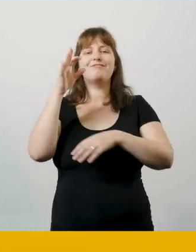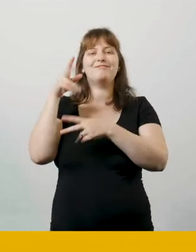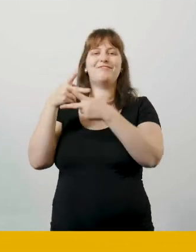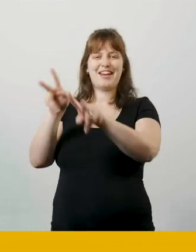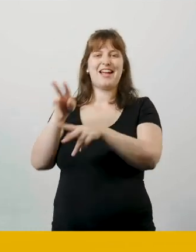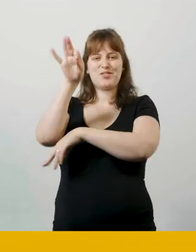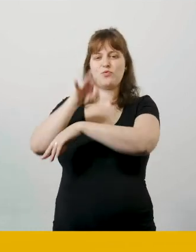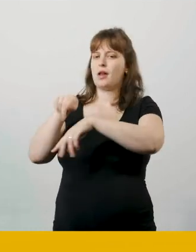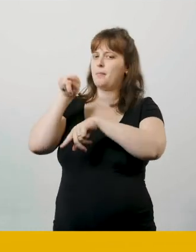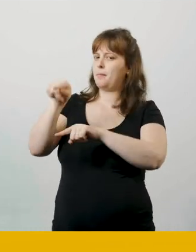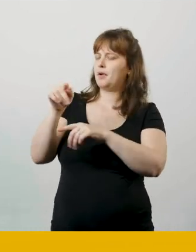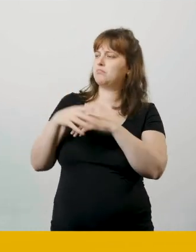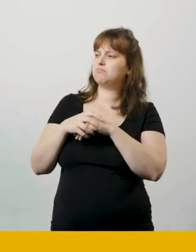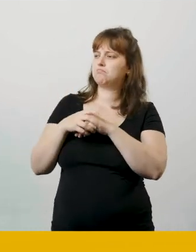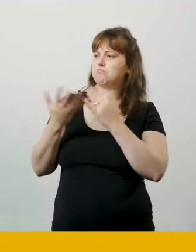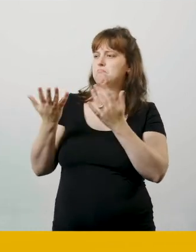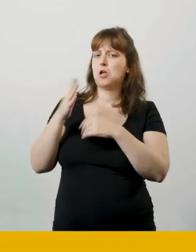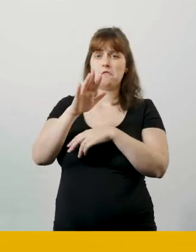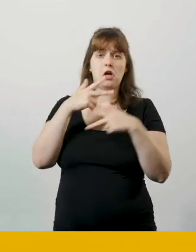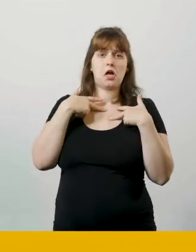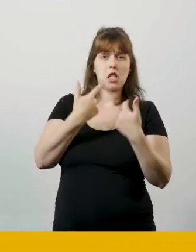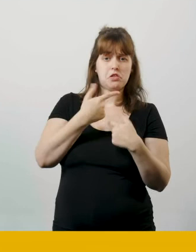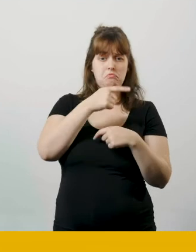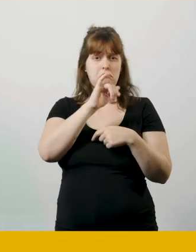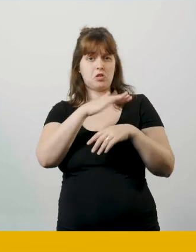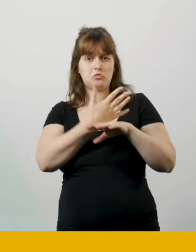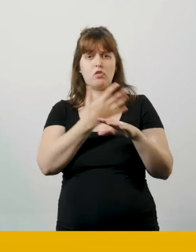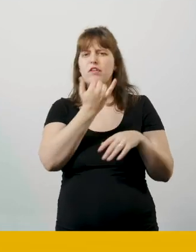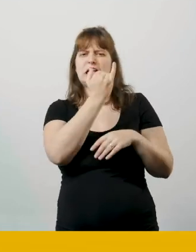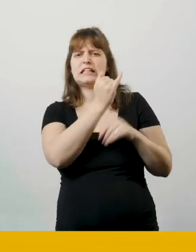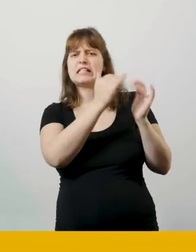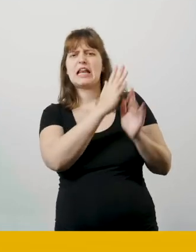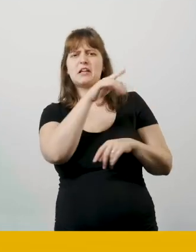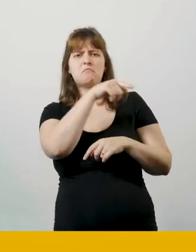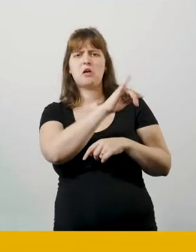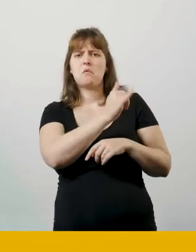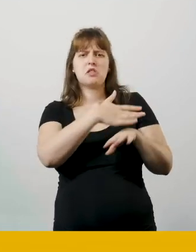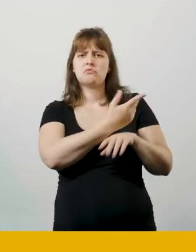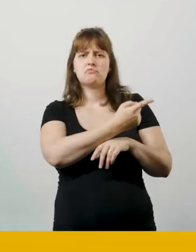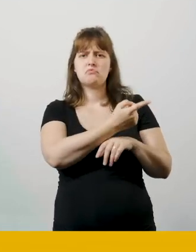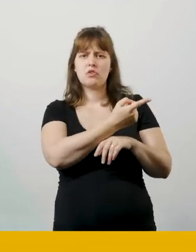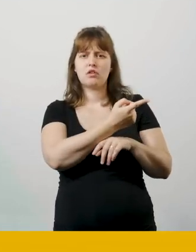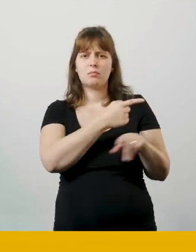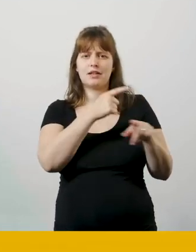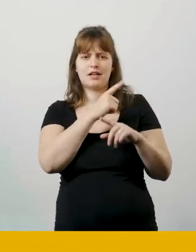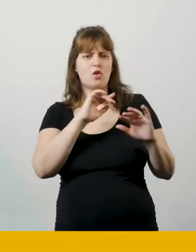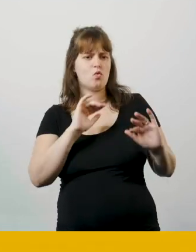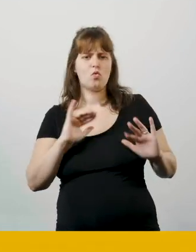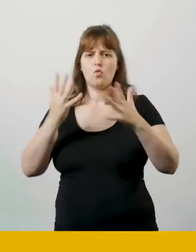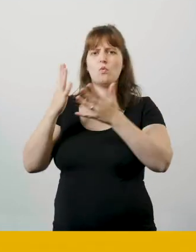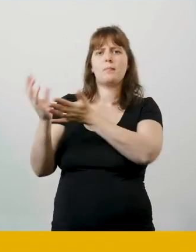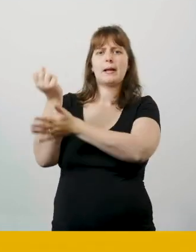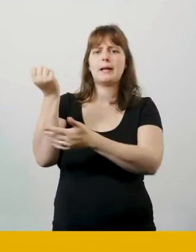and what is your client doing, or your institution? So with what are you doing that? Is it